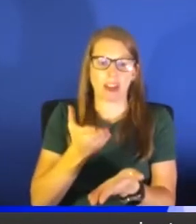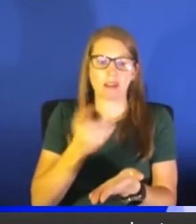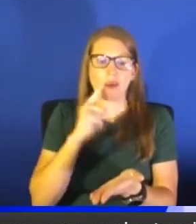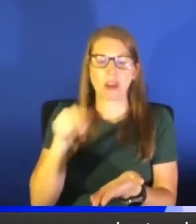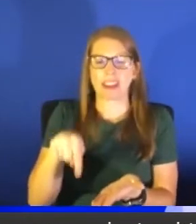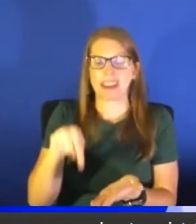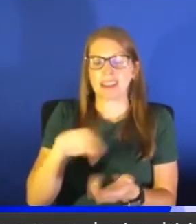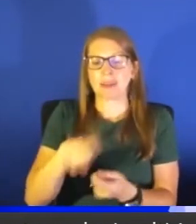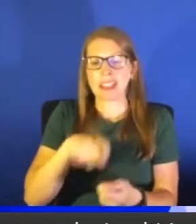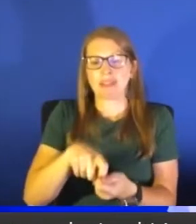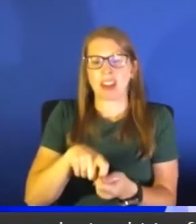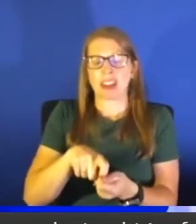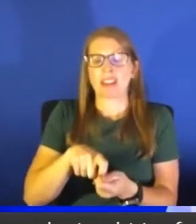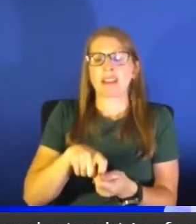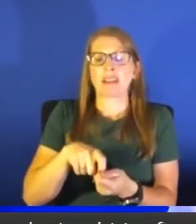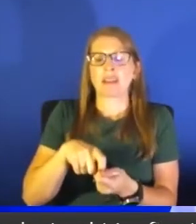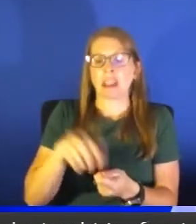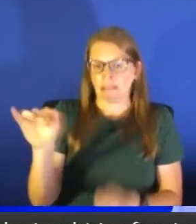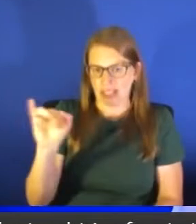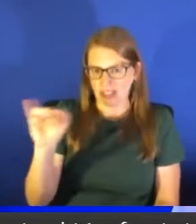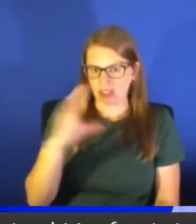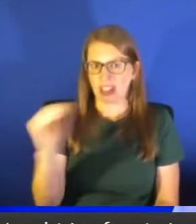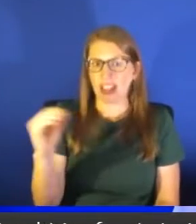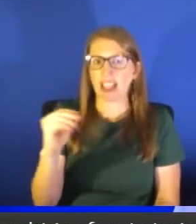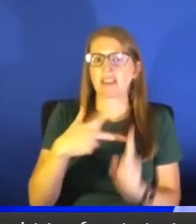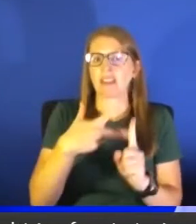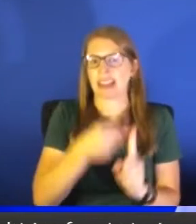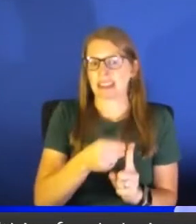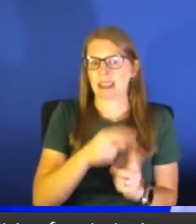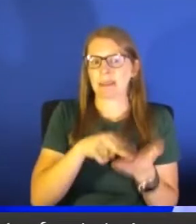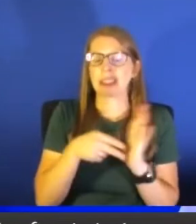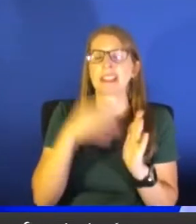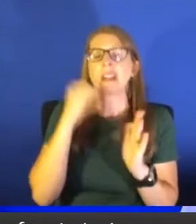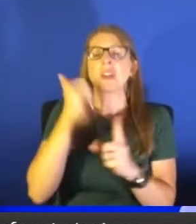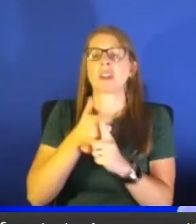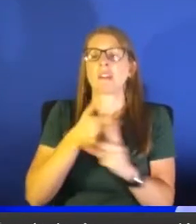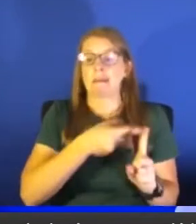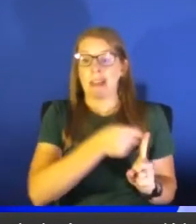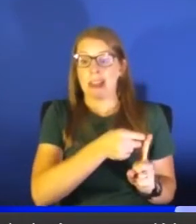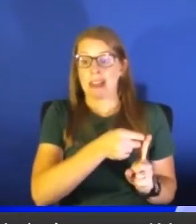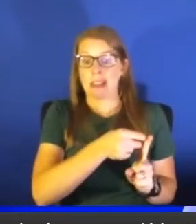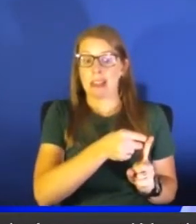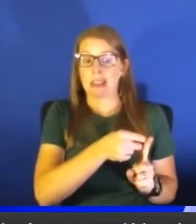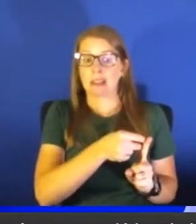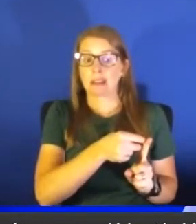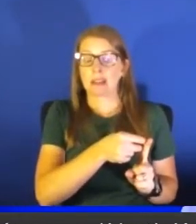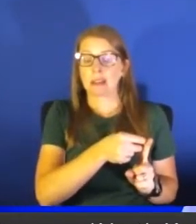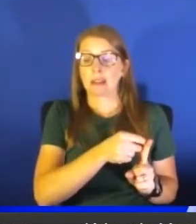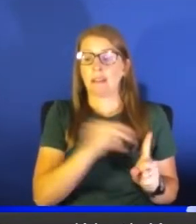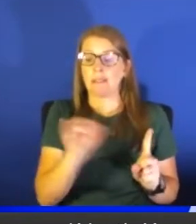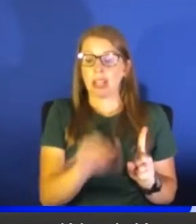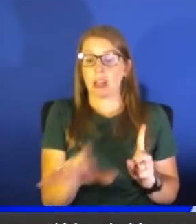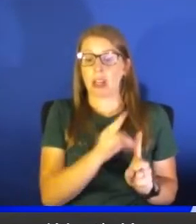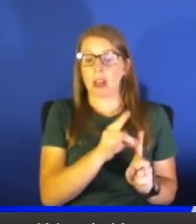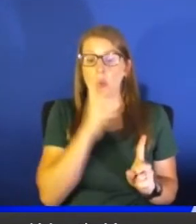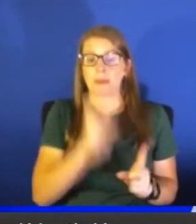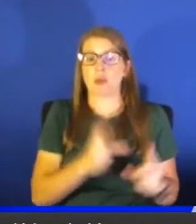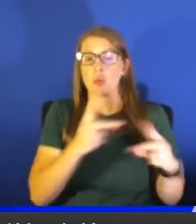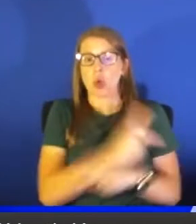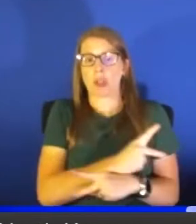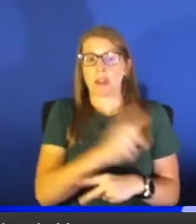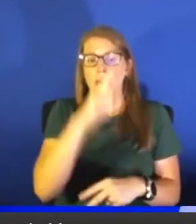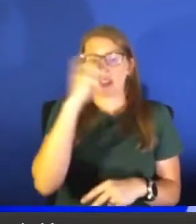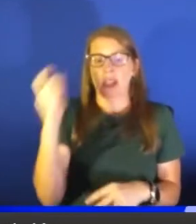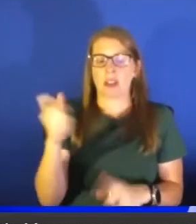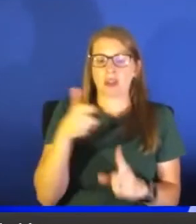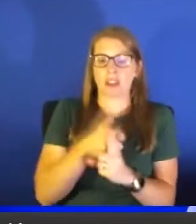particular infection and vaccine. Basically, it means if you got the vaccine and you were to get the infection, it would be much worse because of you have